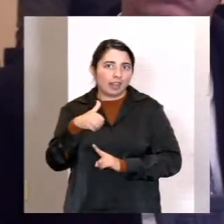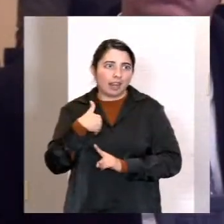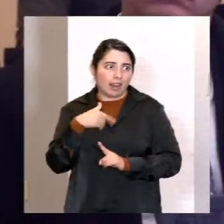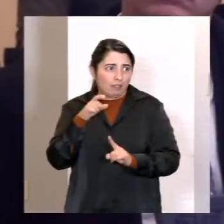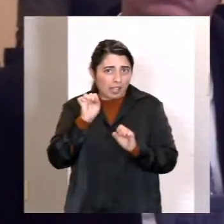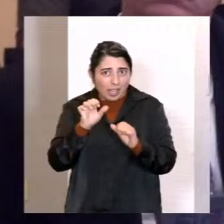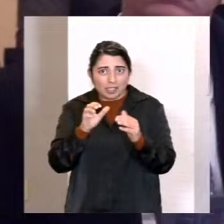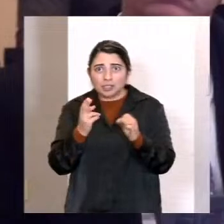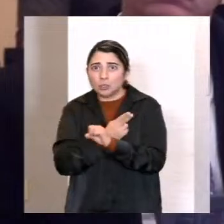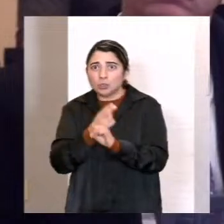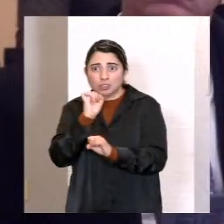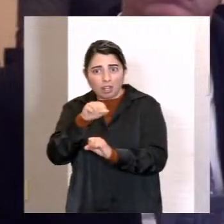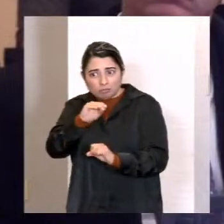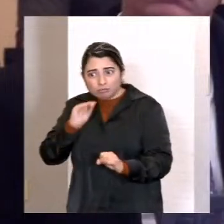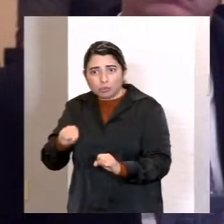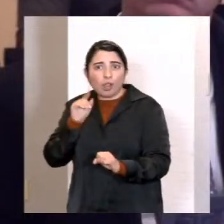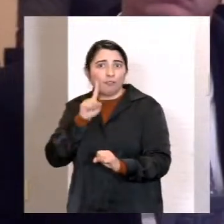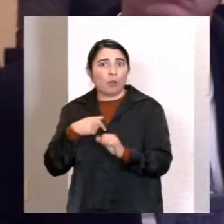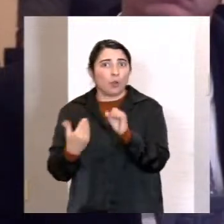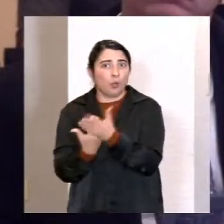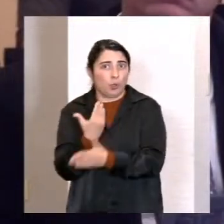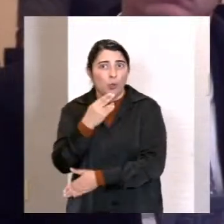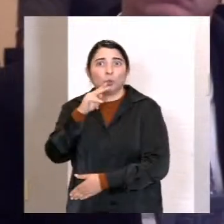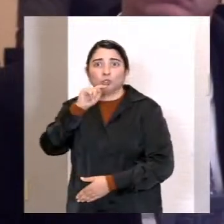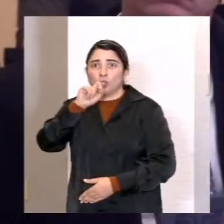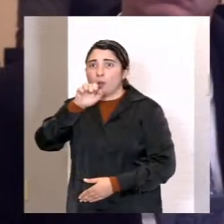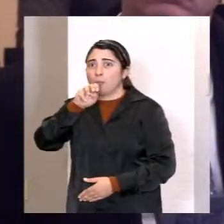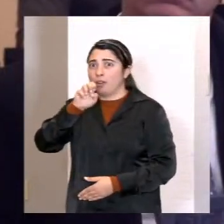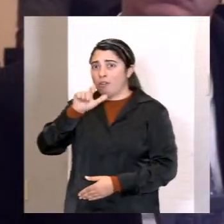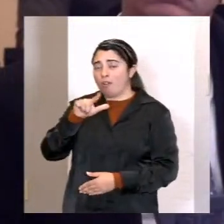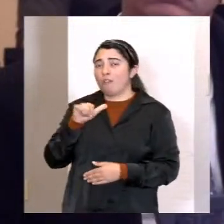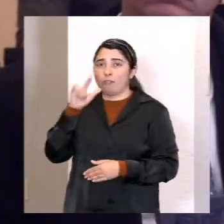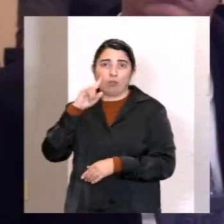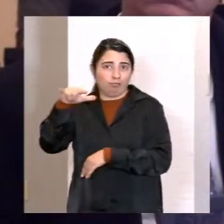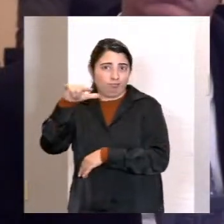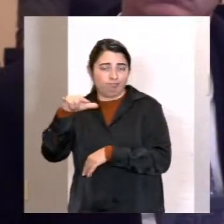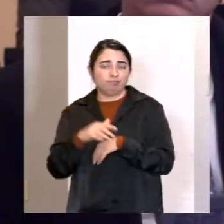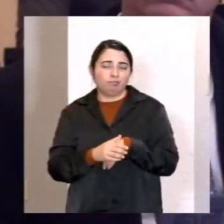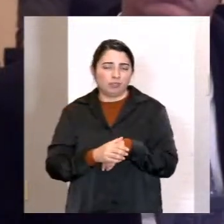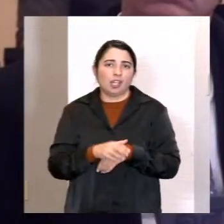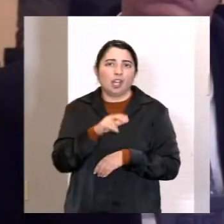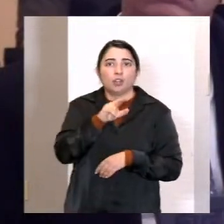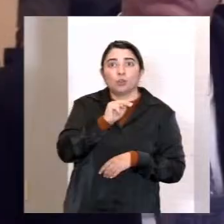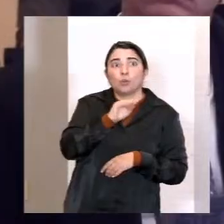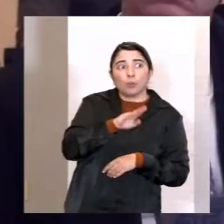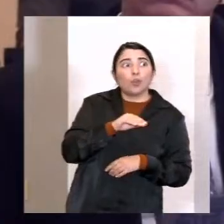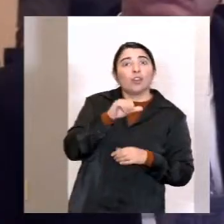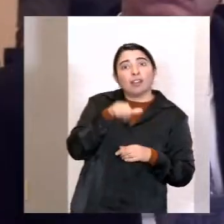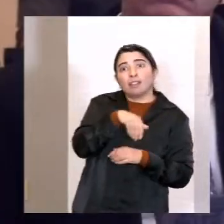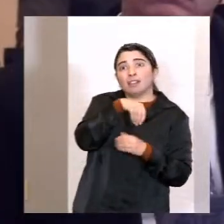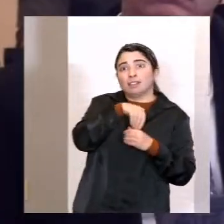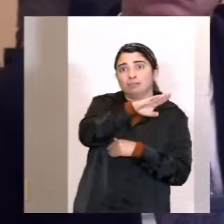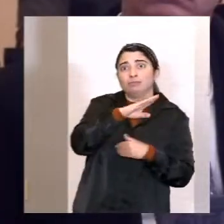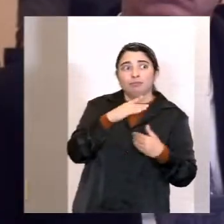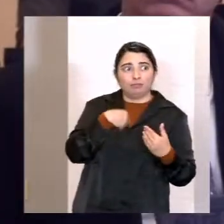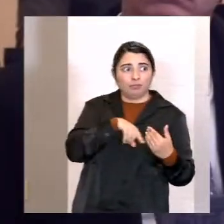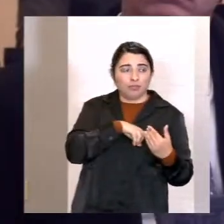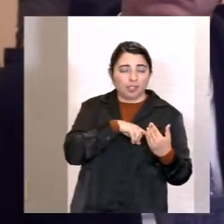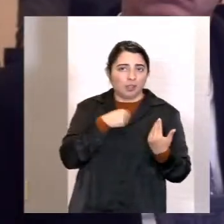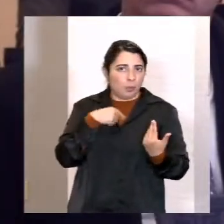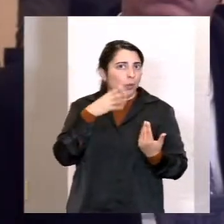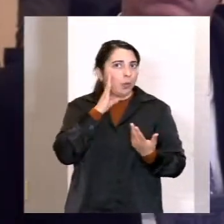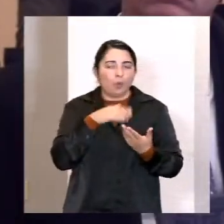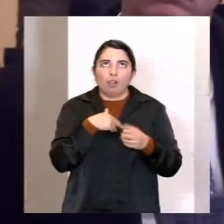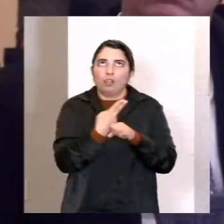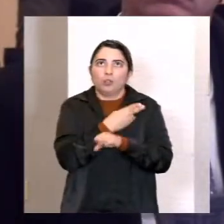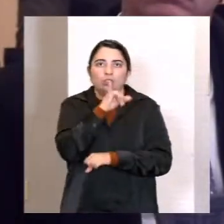that in a new terminal, fantastic. Bergen County residents, we're going to feel the new Port Authority bus terminal in such a positive way. So